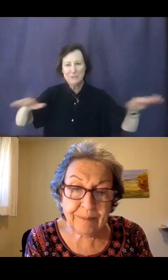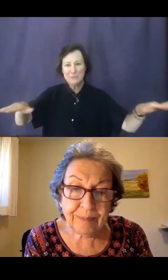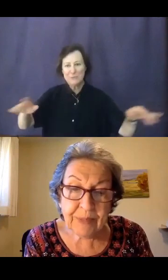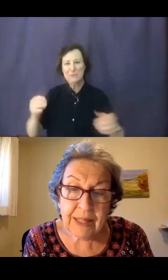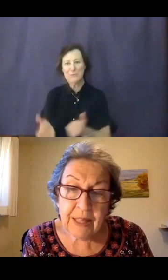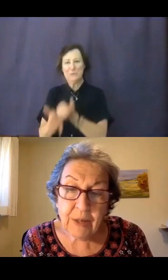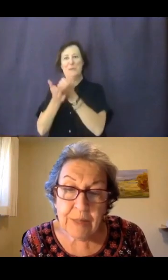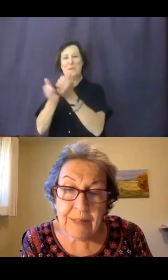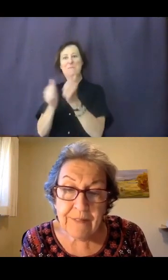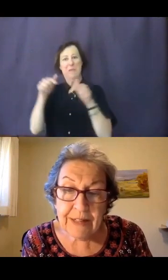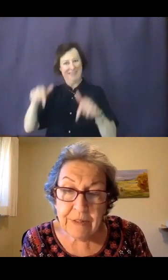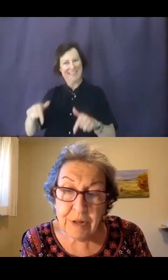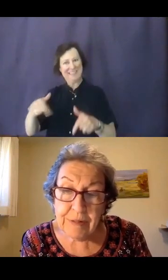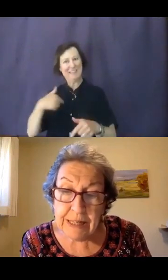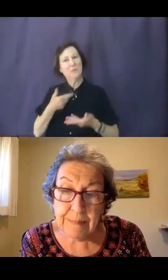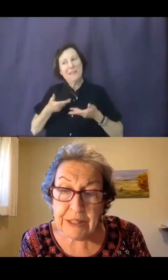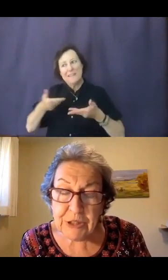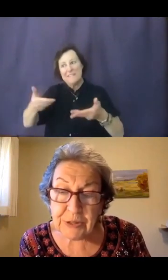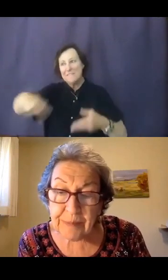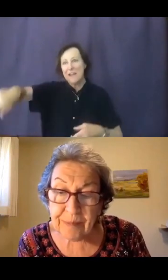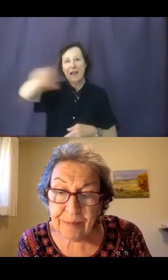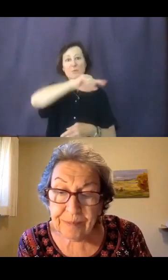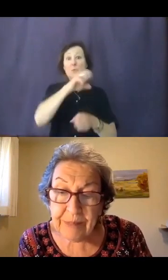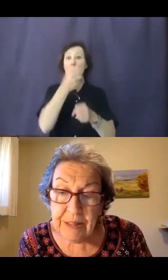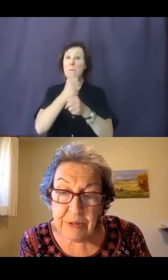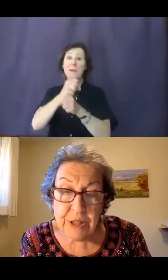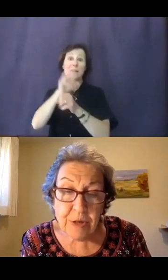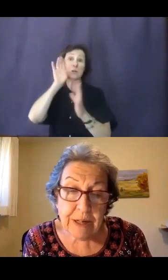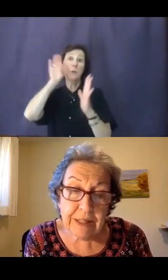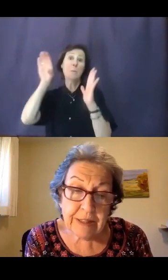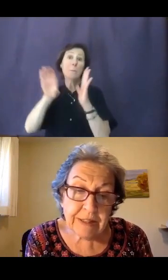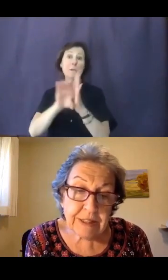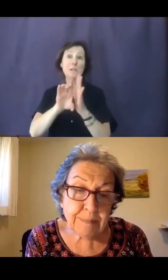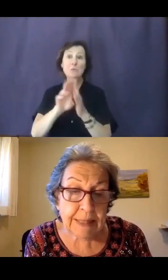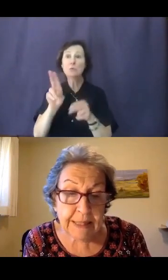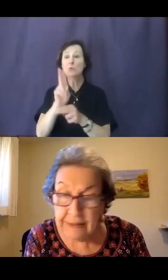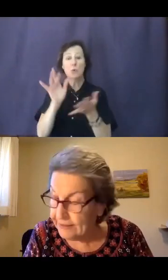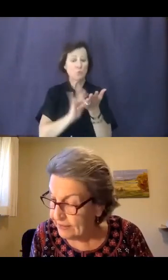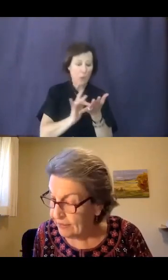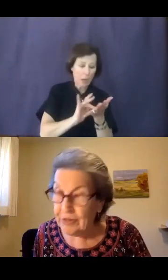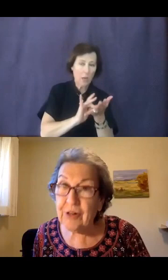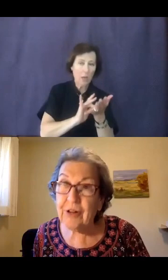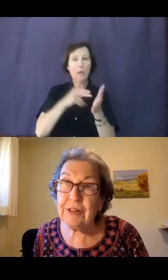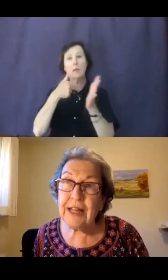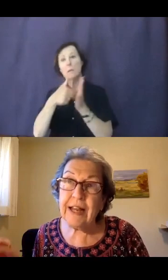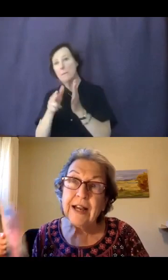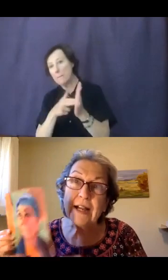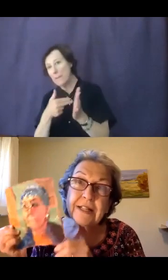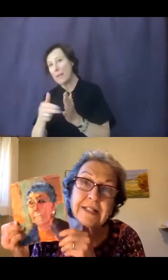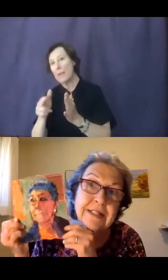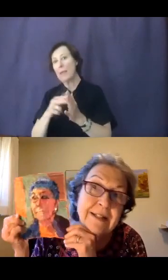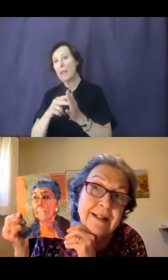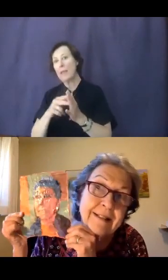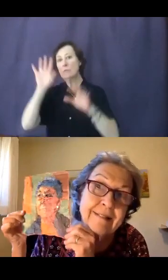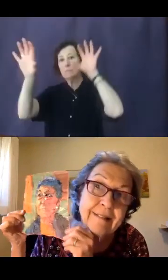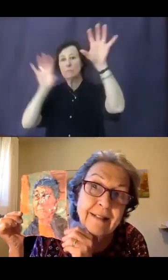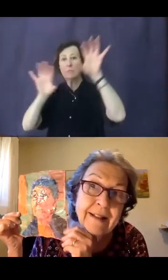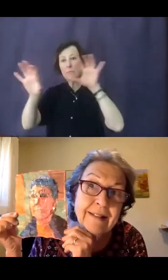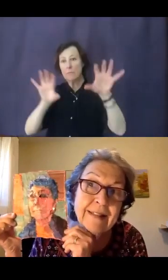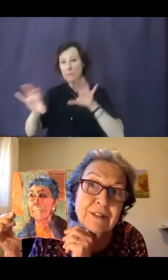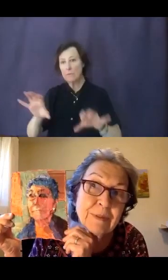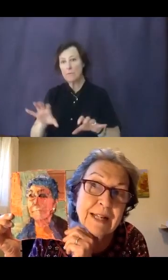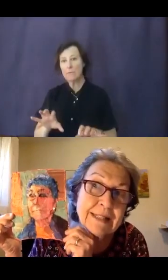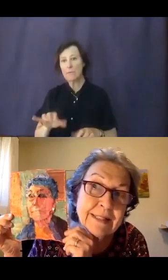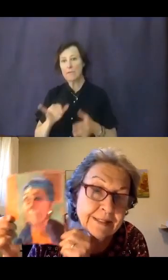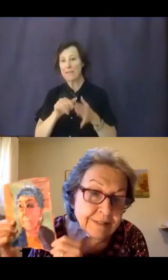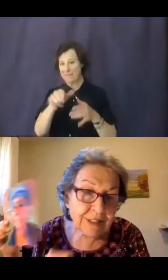this. We invite you to create a picture using crayons, paints, collage.